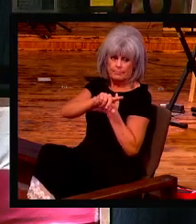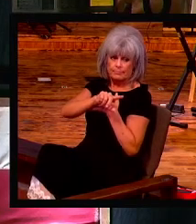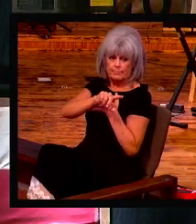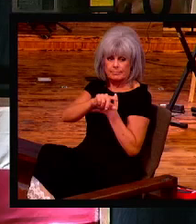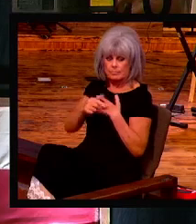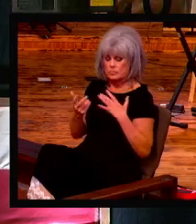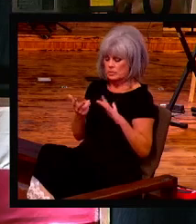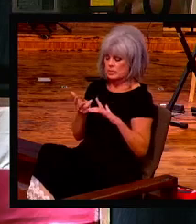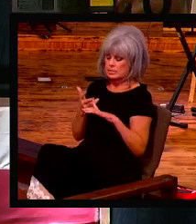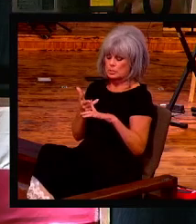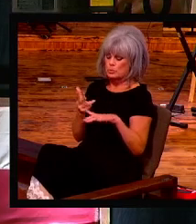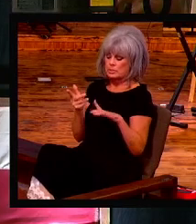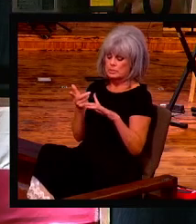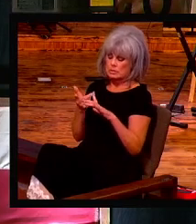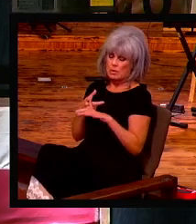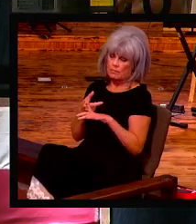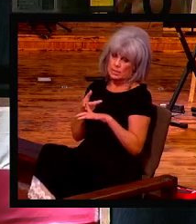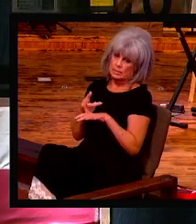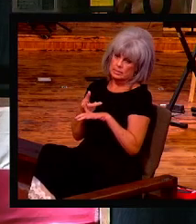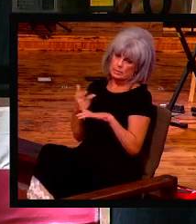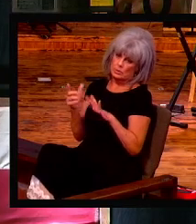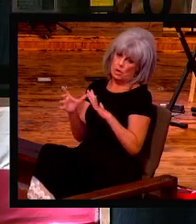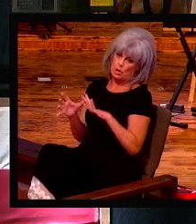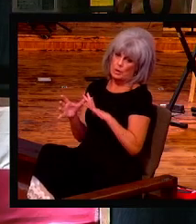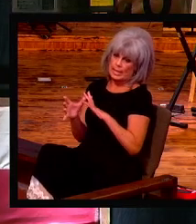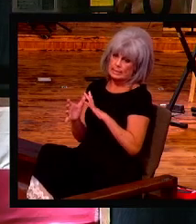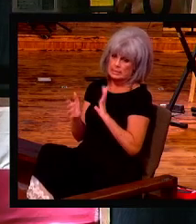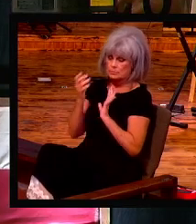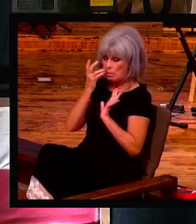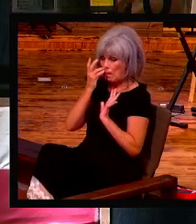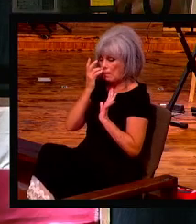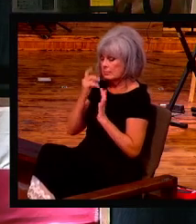Were they constituents, confidants, or